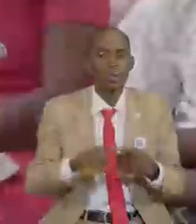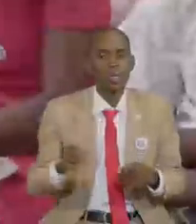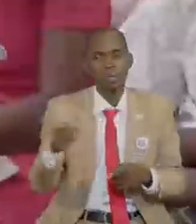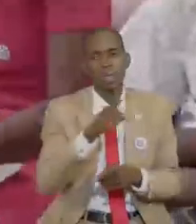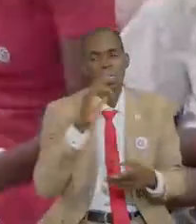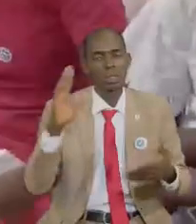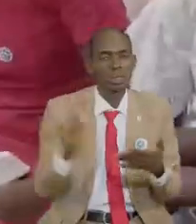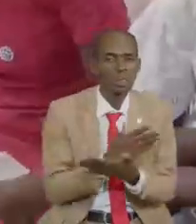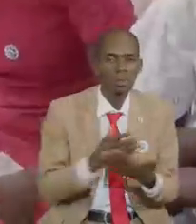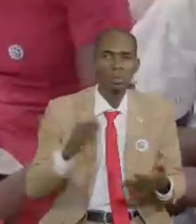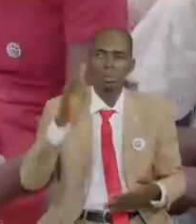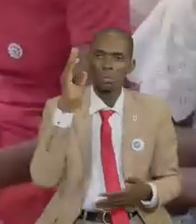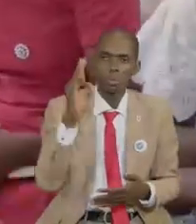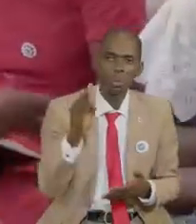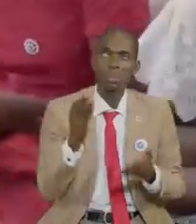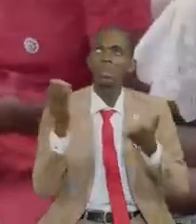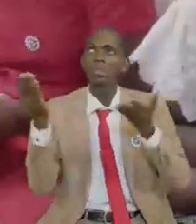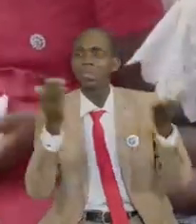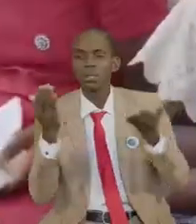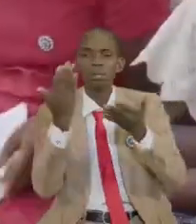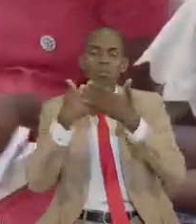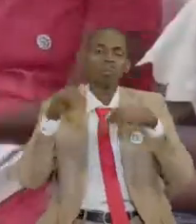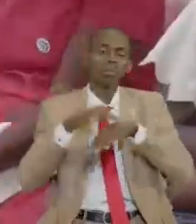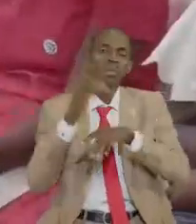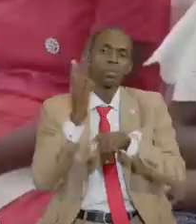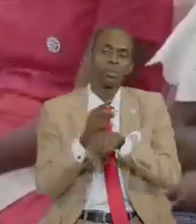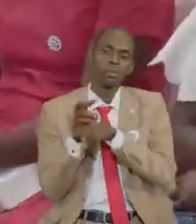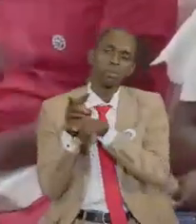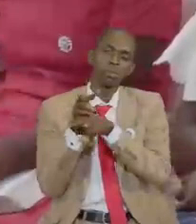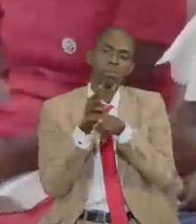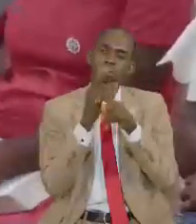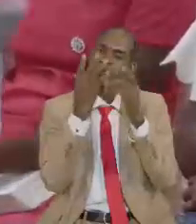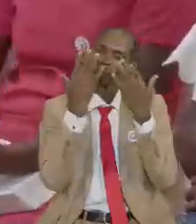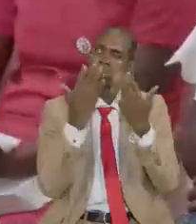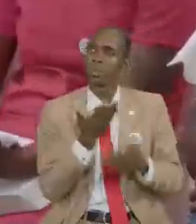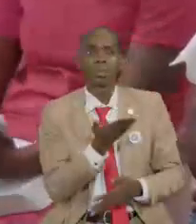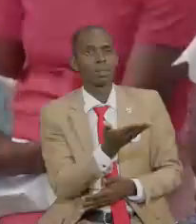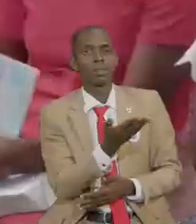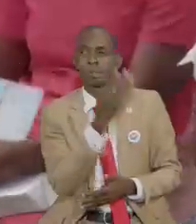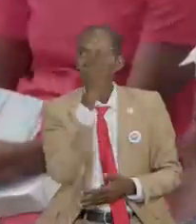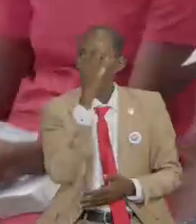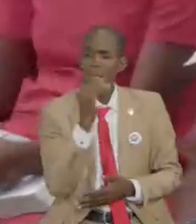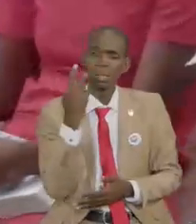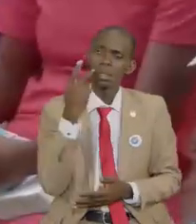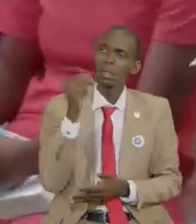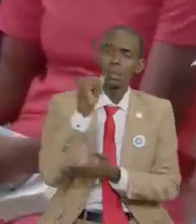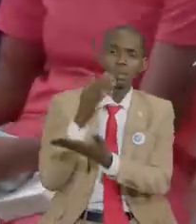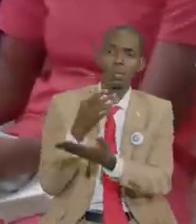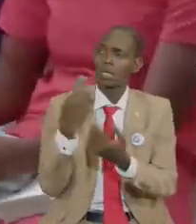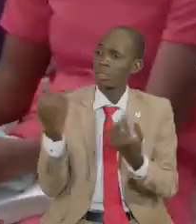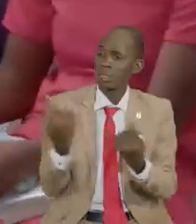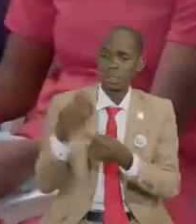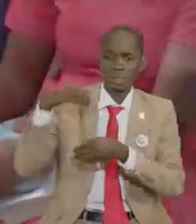he's doing whatever, heaven is looking with sorrow. Look at this man. Look at this woman. Look at the sinner. And if